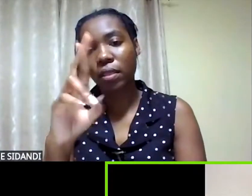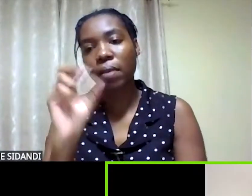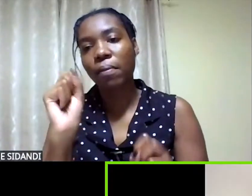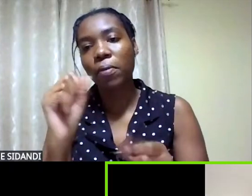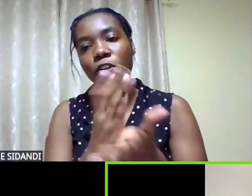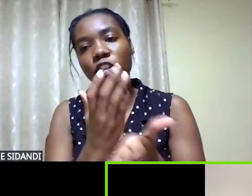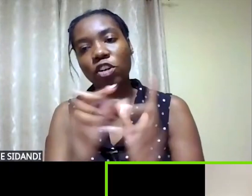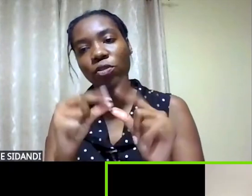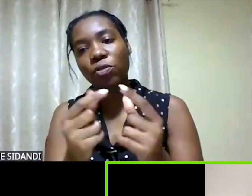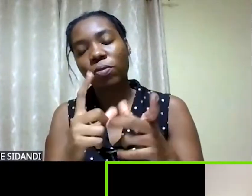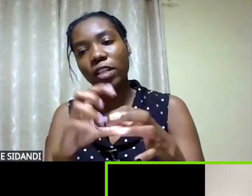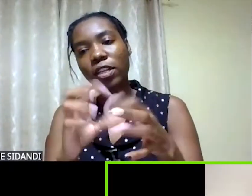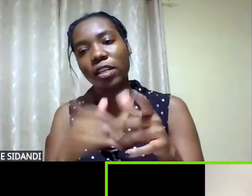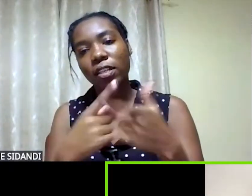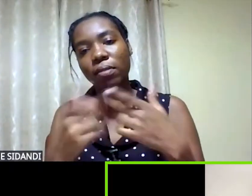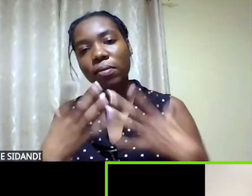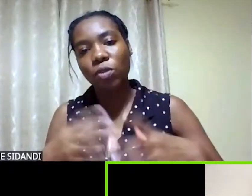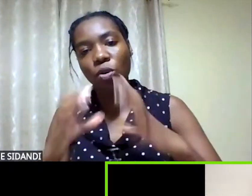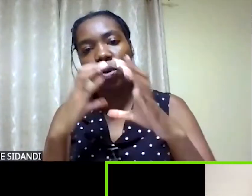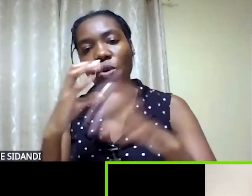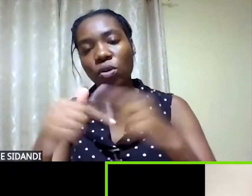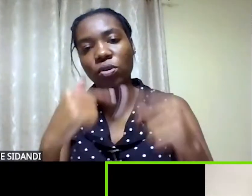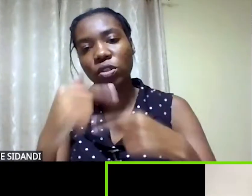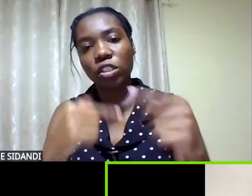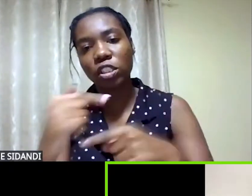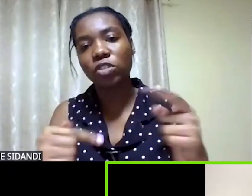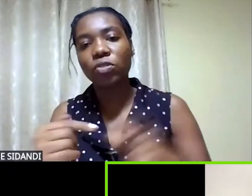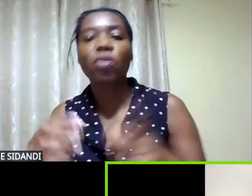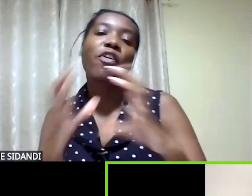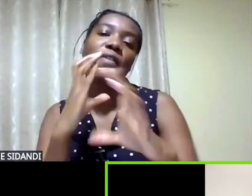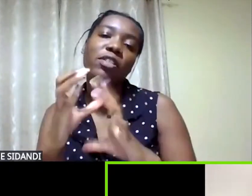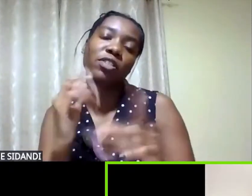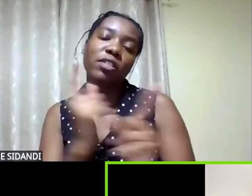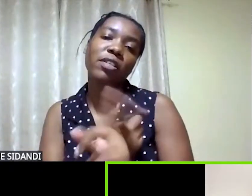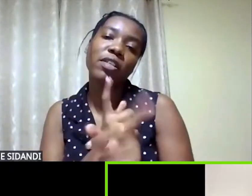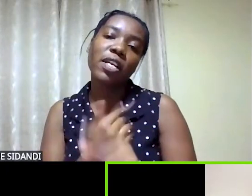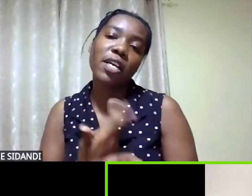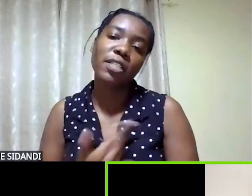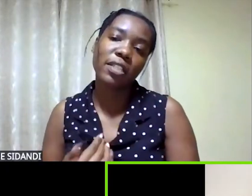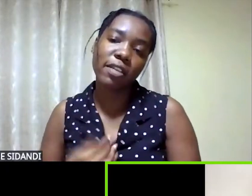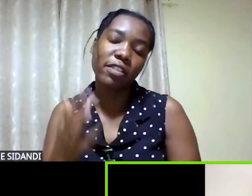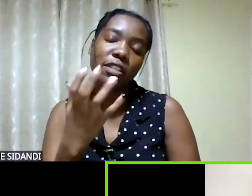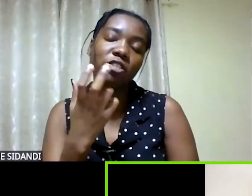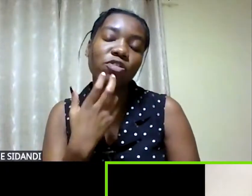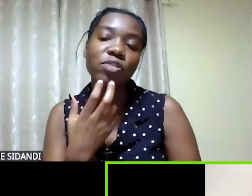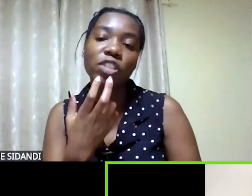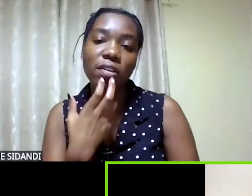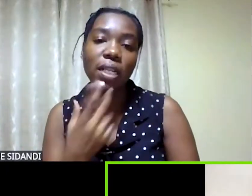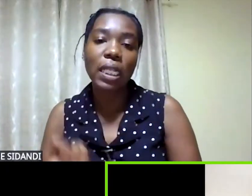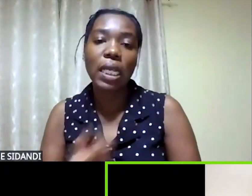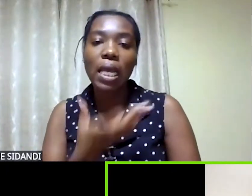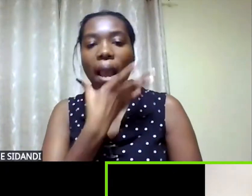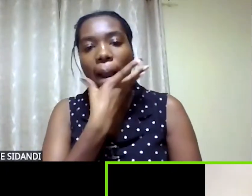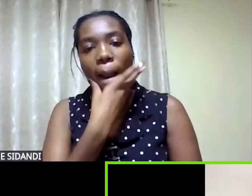the conversation that we normally have every Tuesday. Ladies and gentlemen, it has been a wonderful